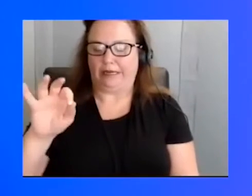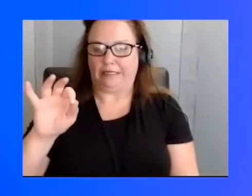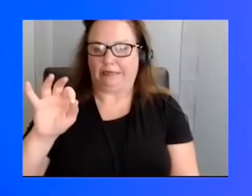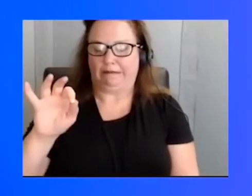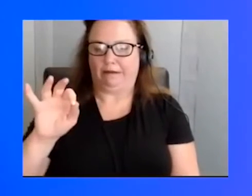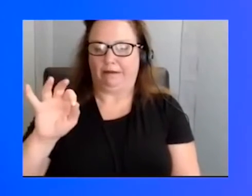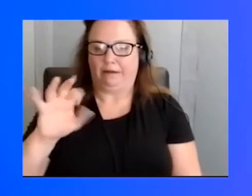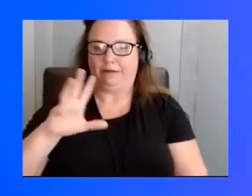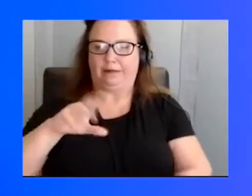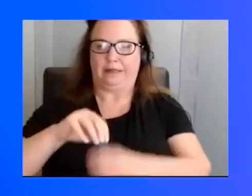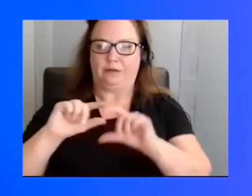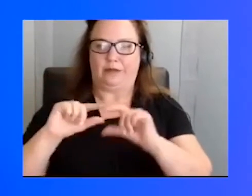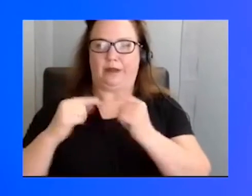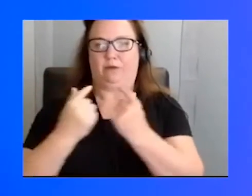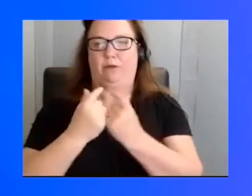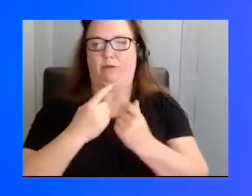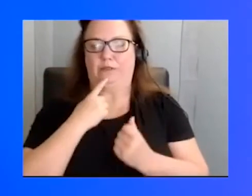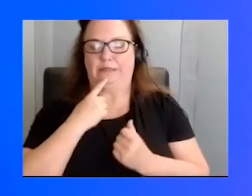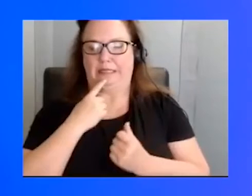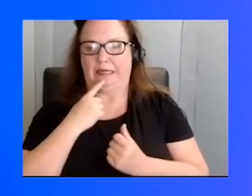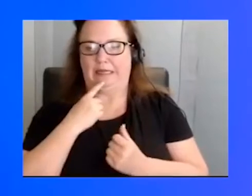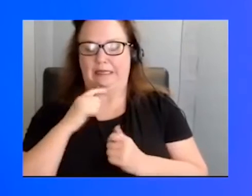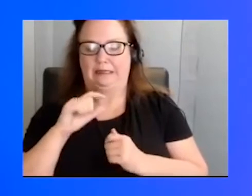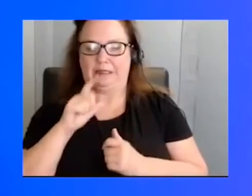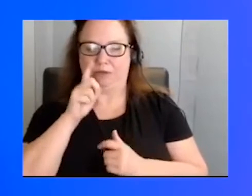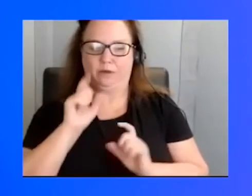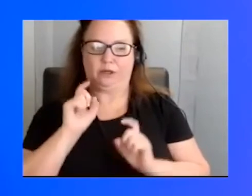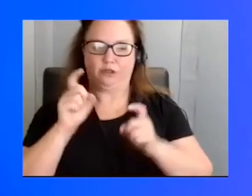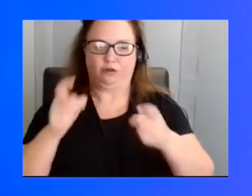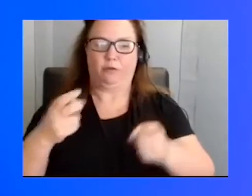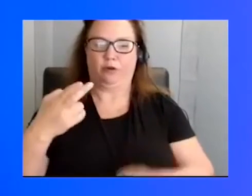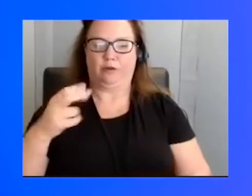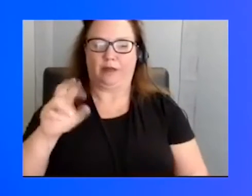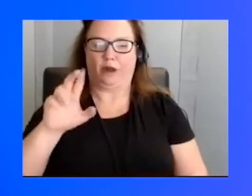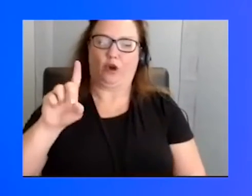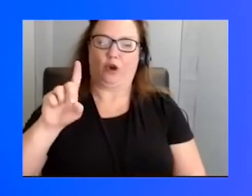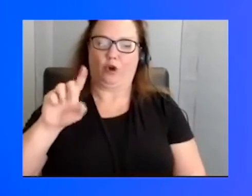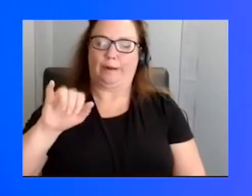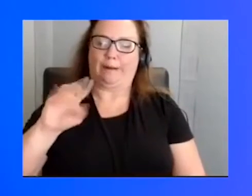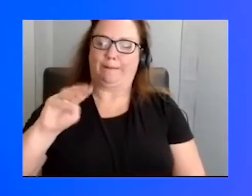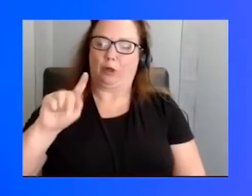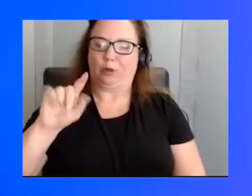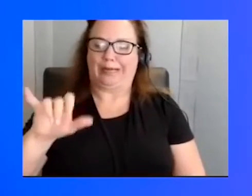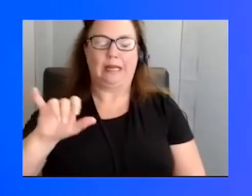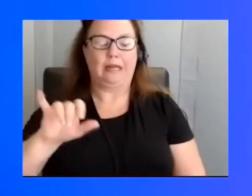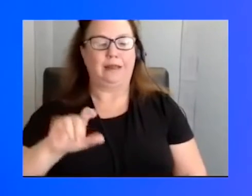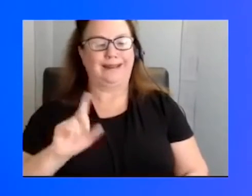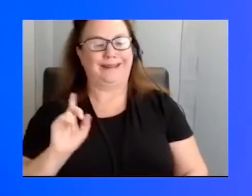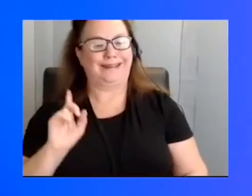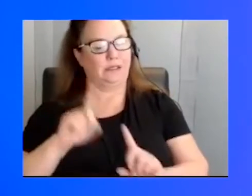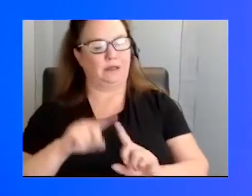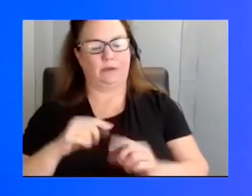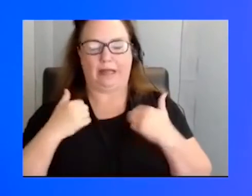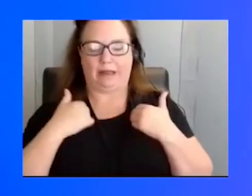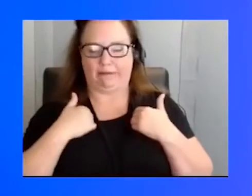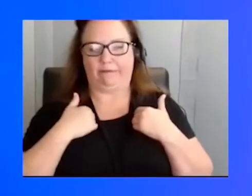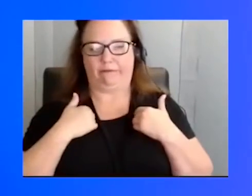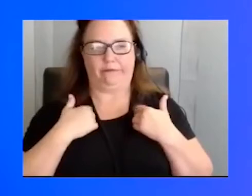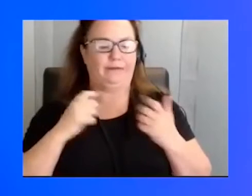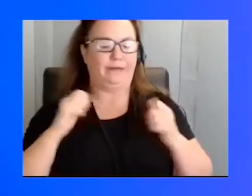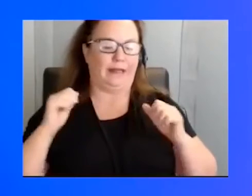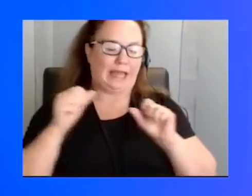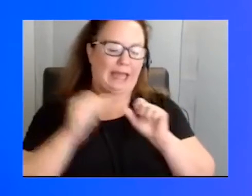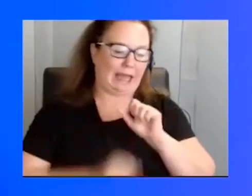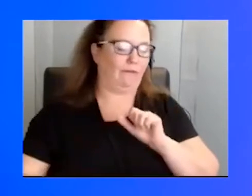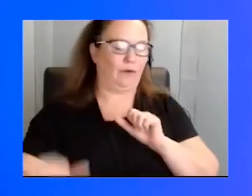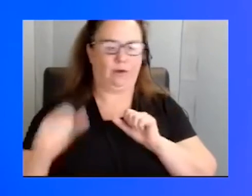group that we are saying this will contribute to that herd or population immunity. But until we have, say every child who